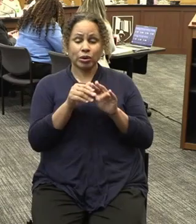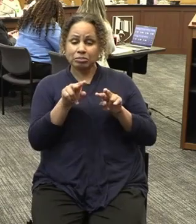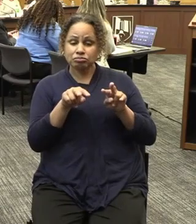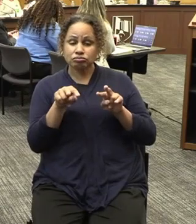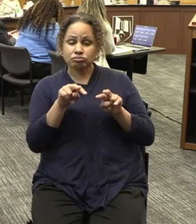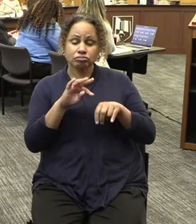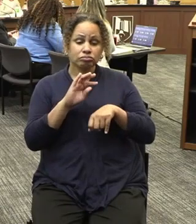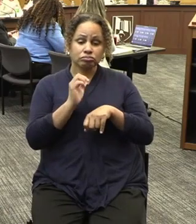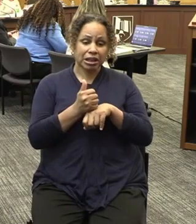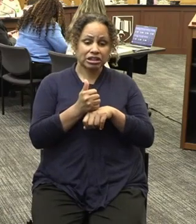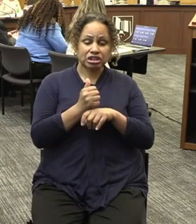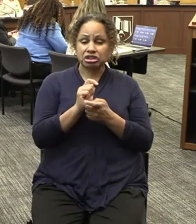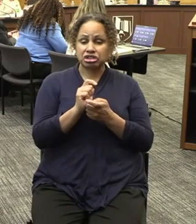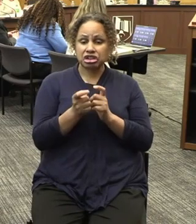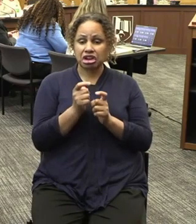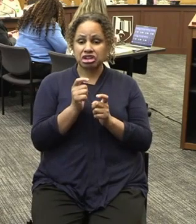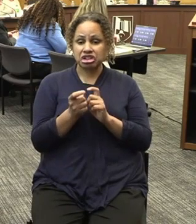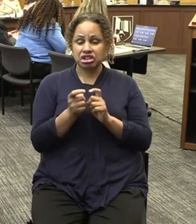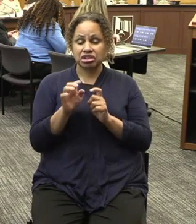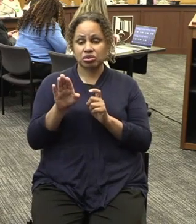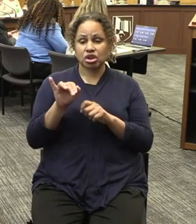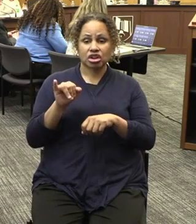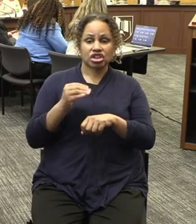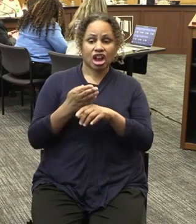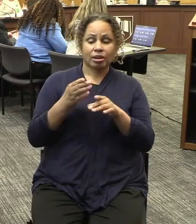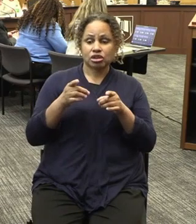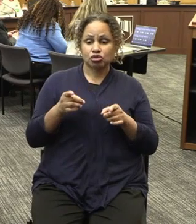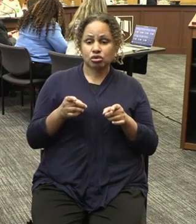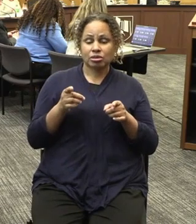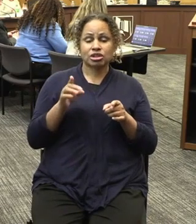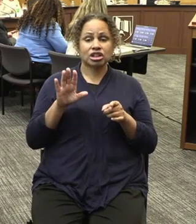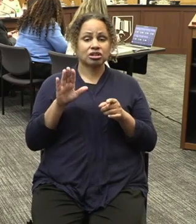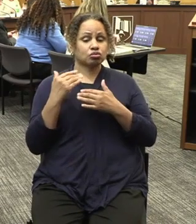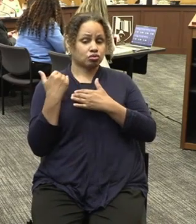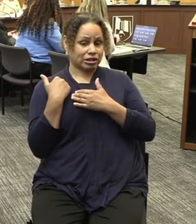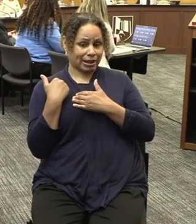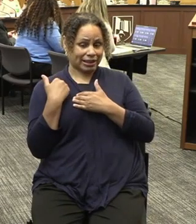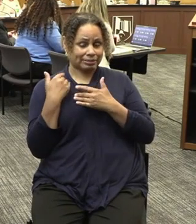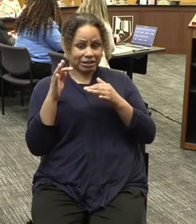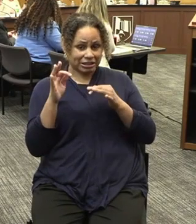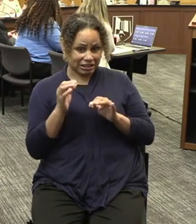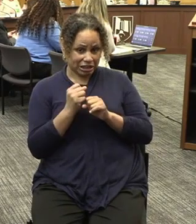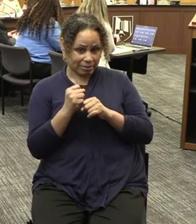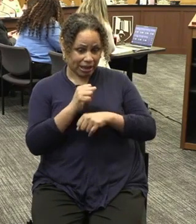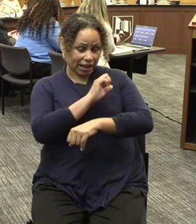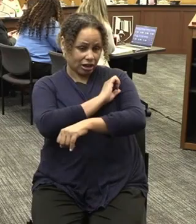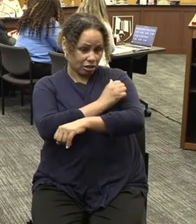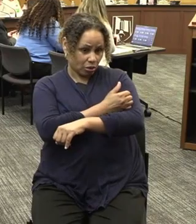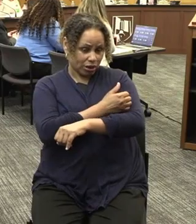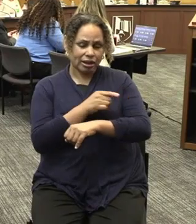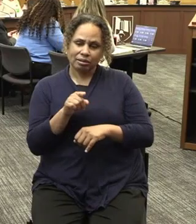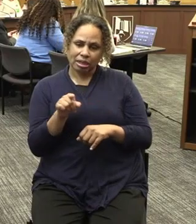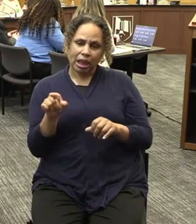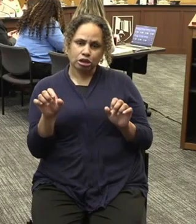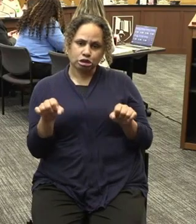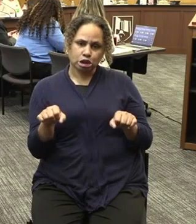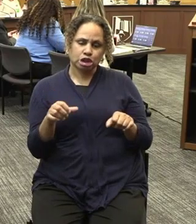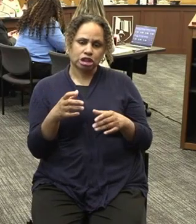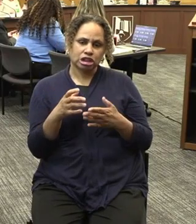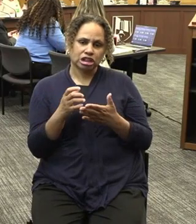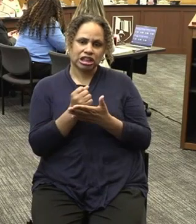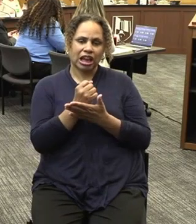on changes to their job description, responsibility, decision-making authority, that they could get